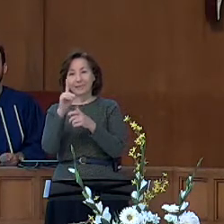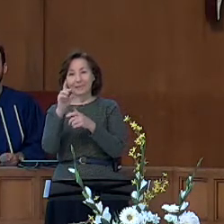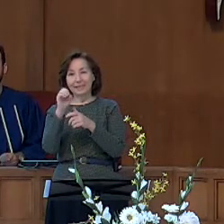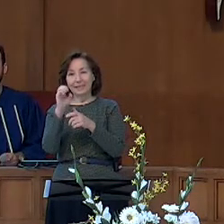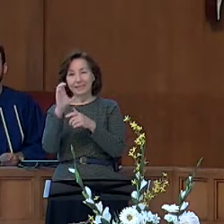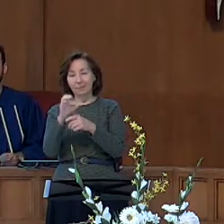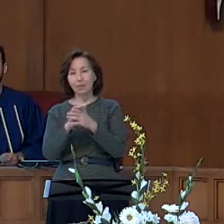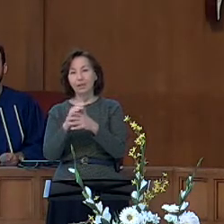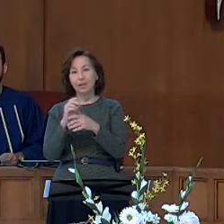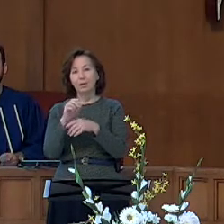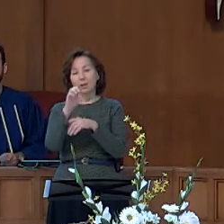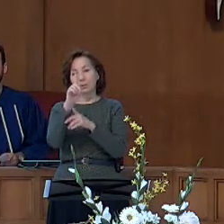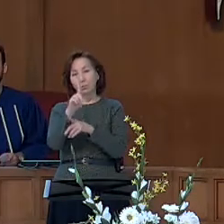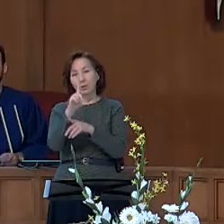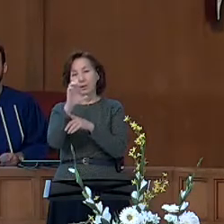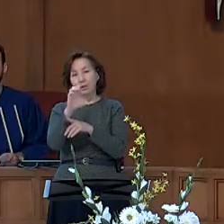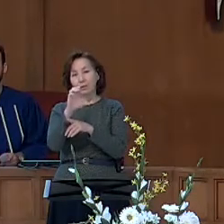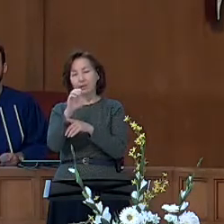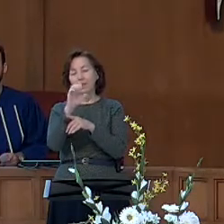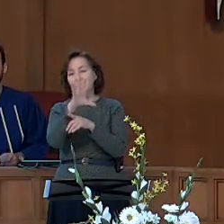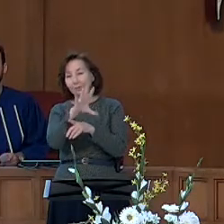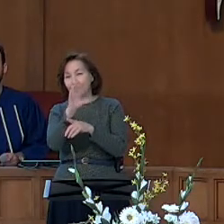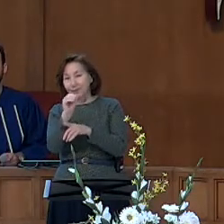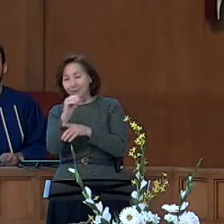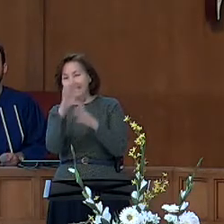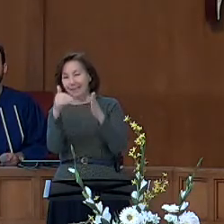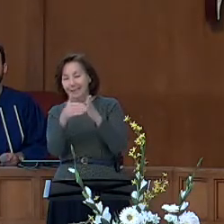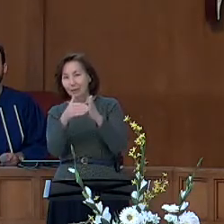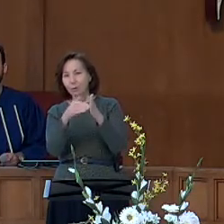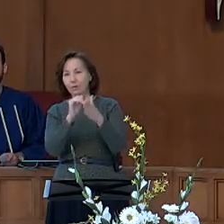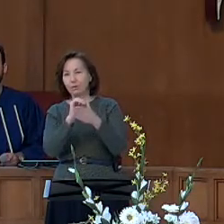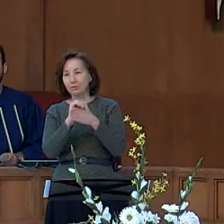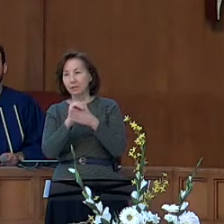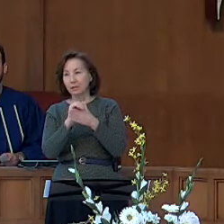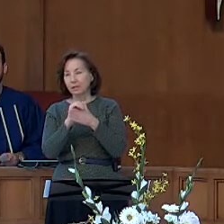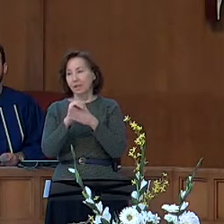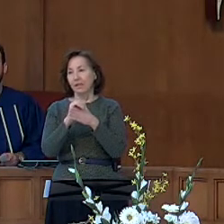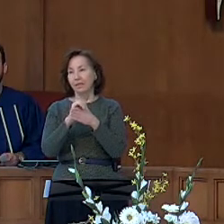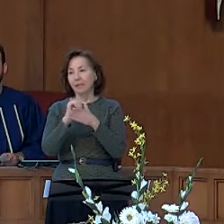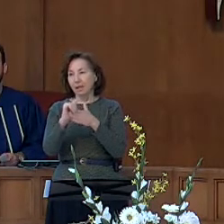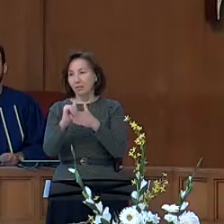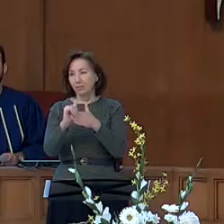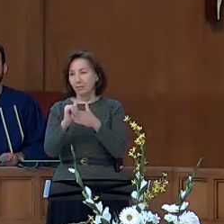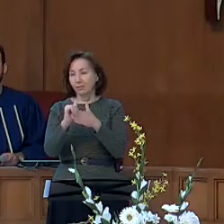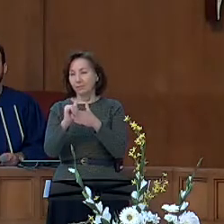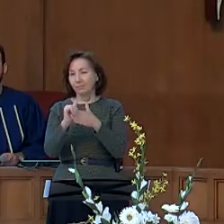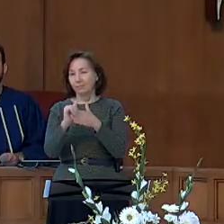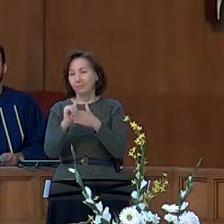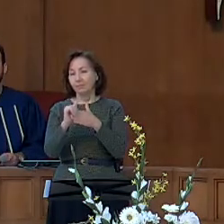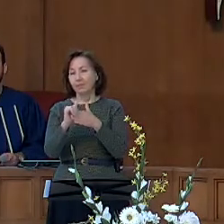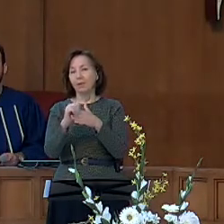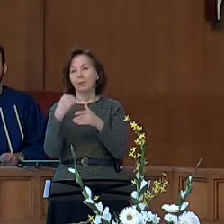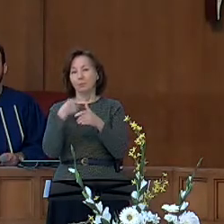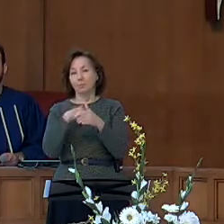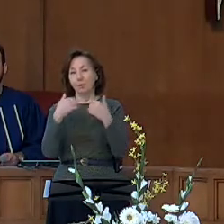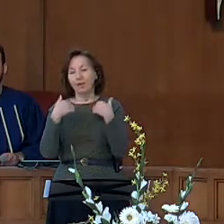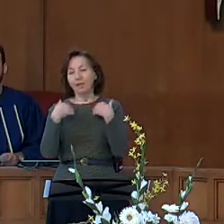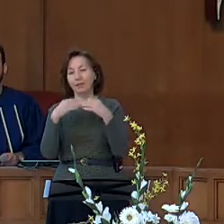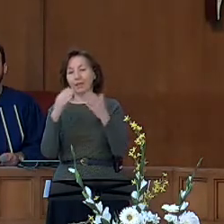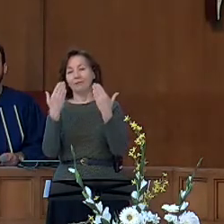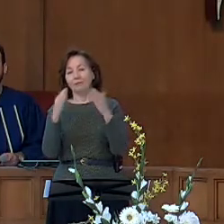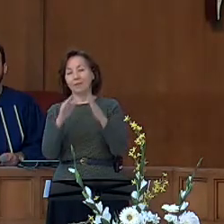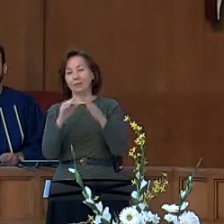needed $150,000 to finish the year at least breaking even. And all I'm going to tell you this, we'll have a final report on next